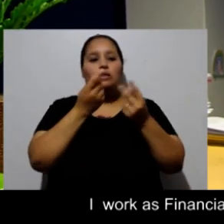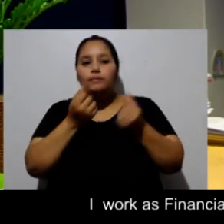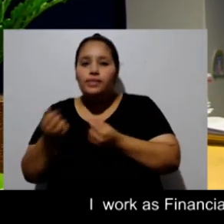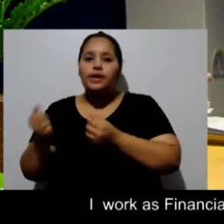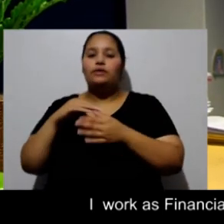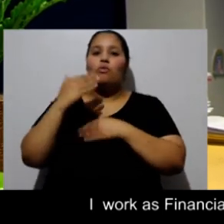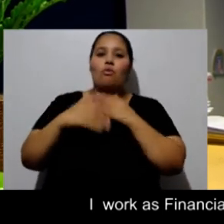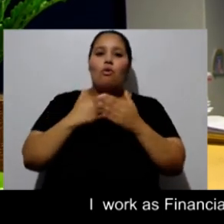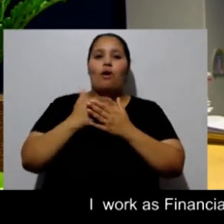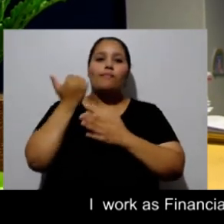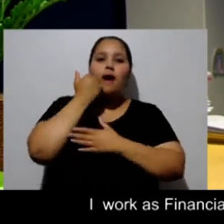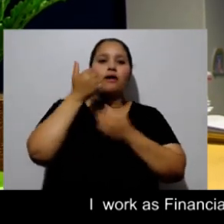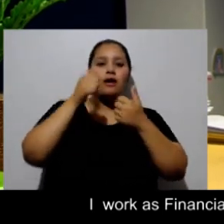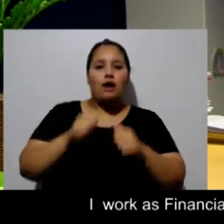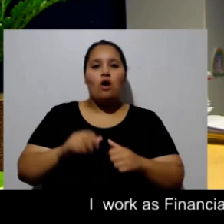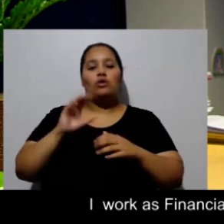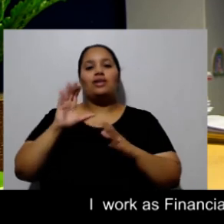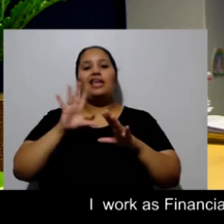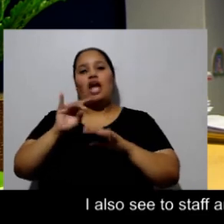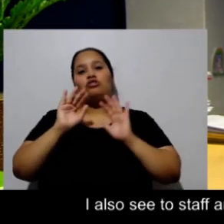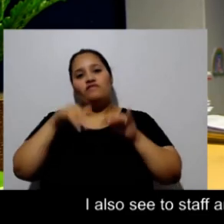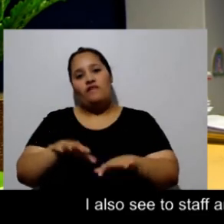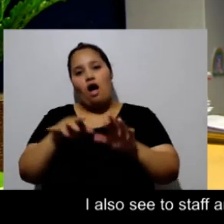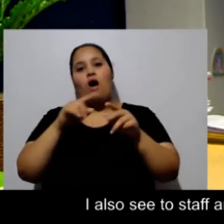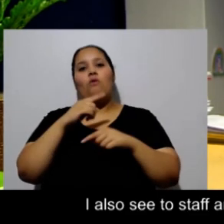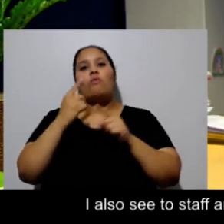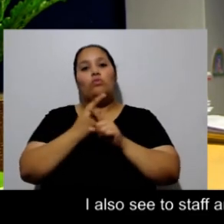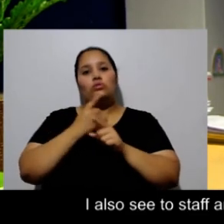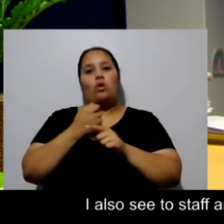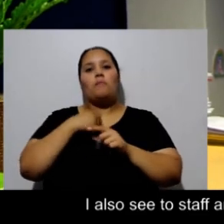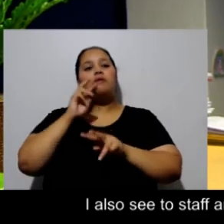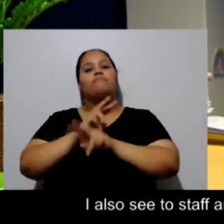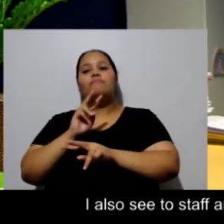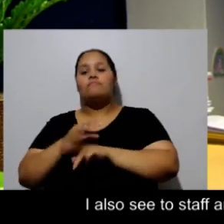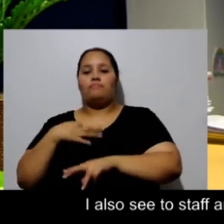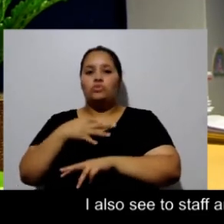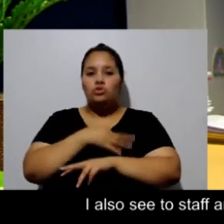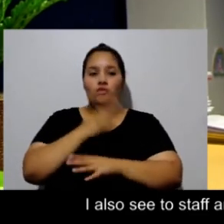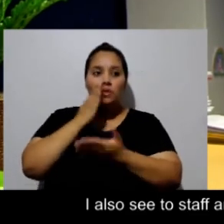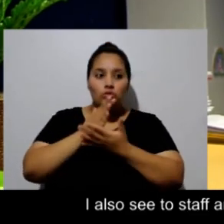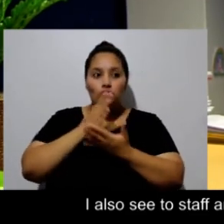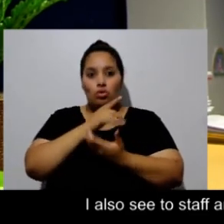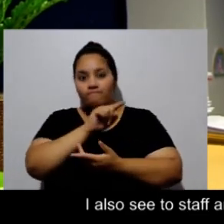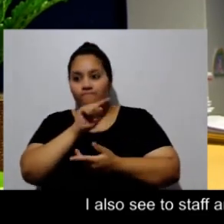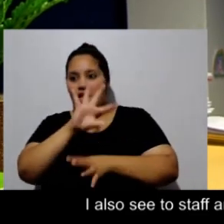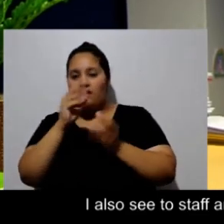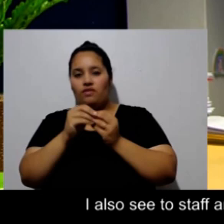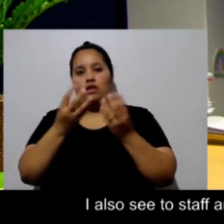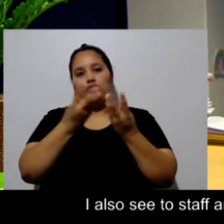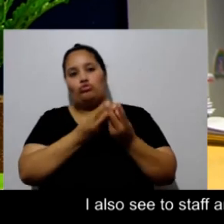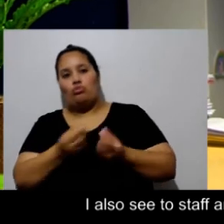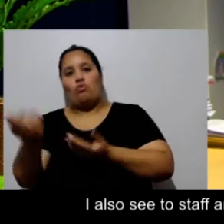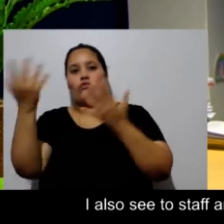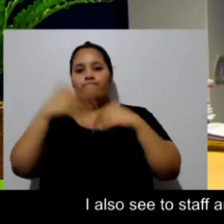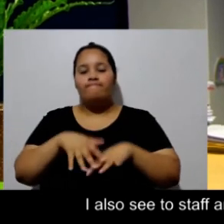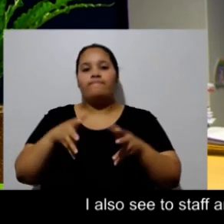money, all the bank account, cash flow, and then also the money is to stop, and make sure that everything is going